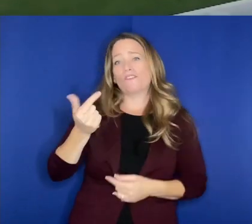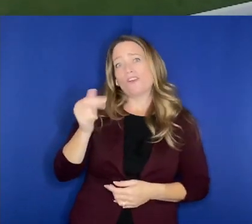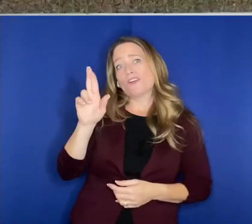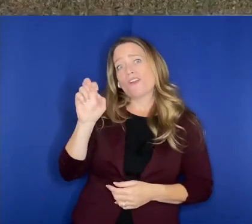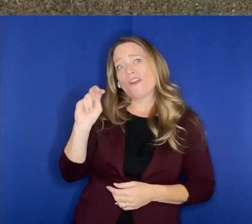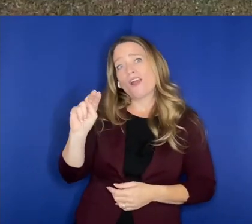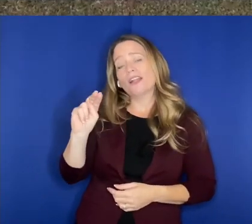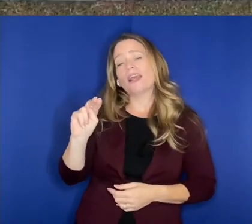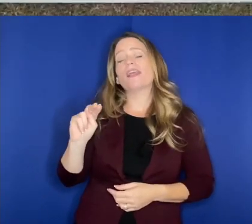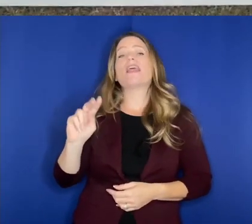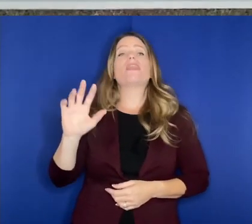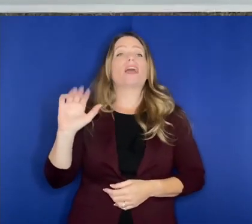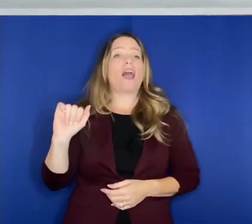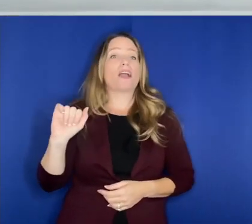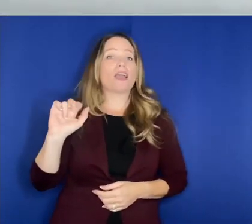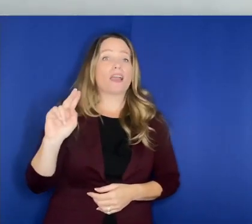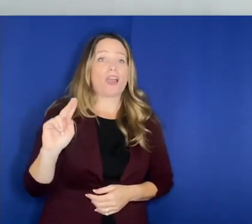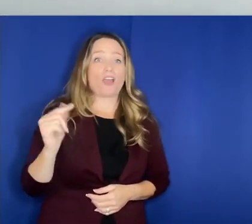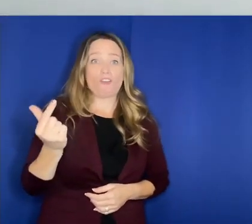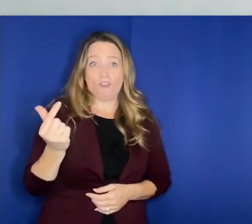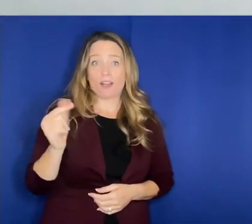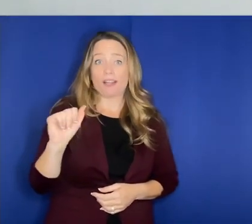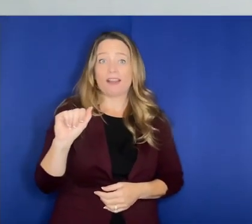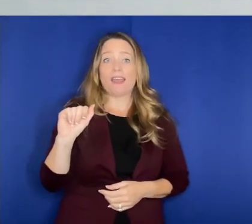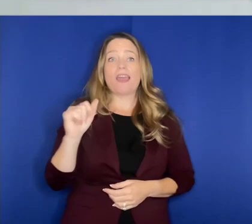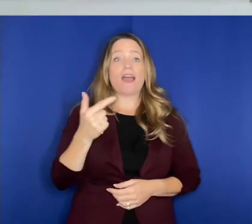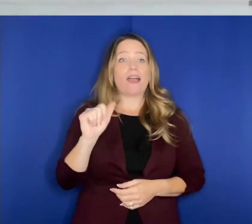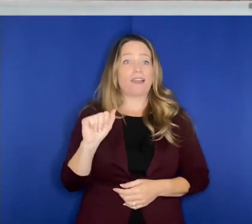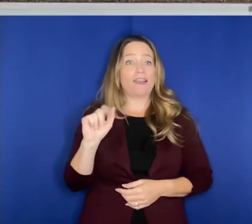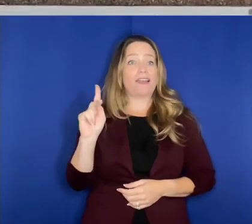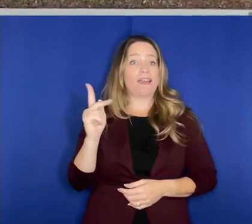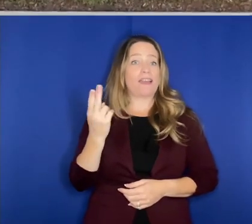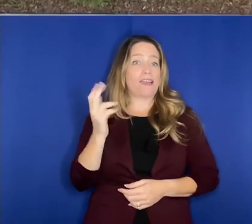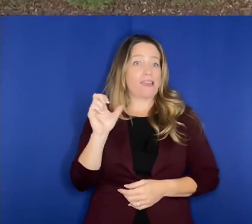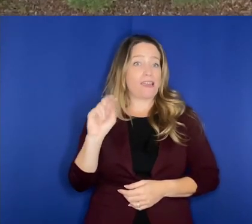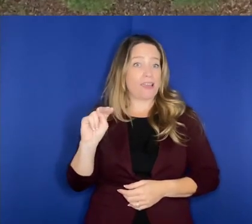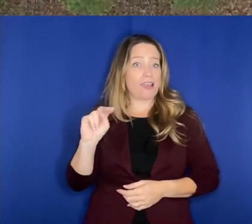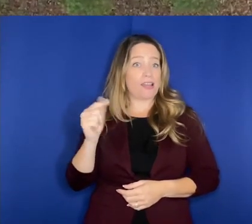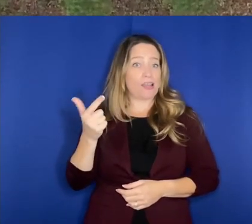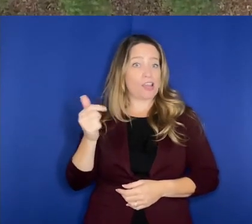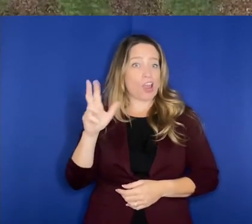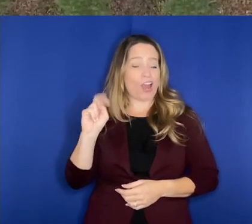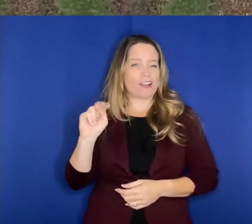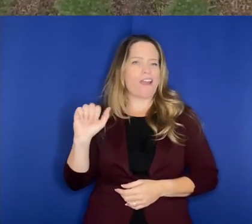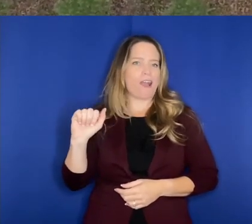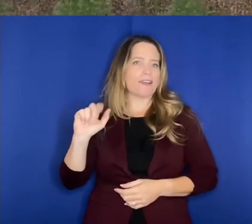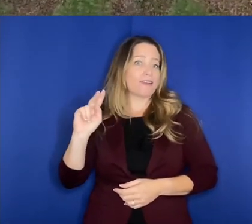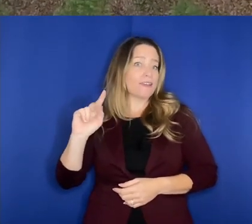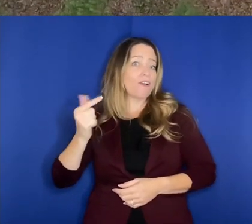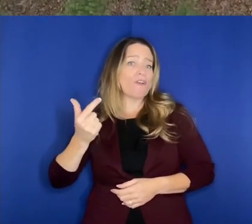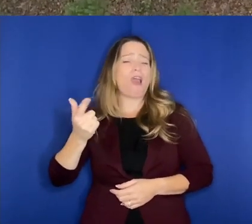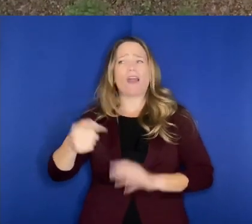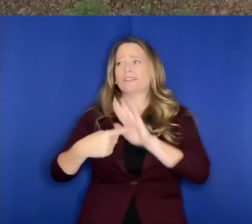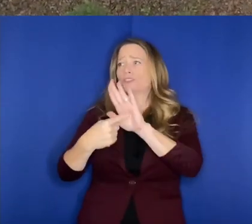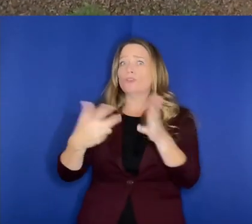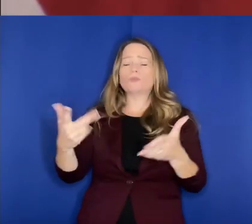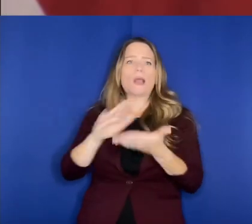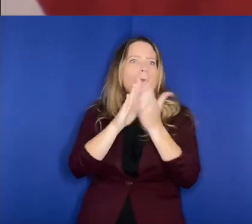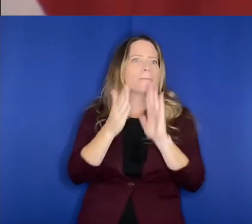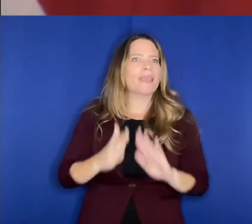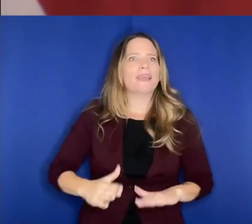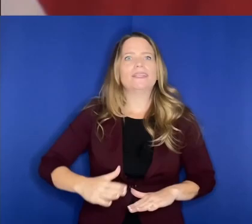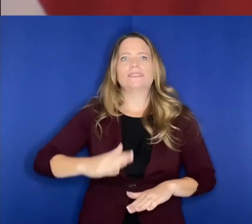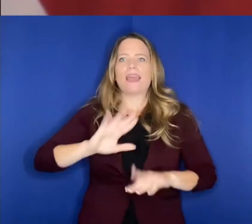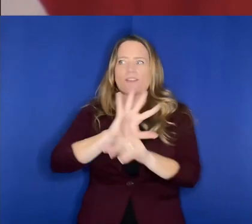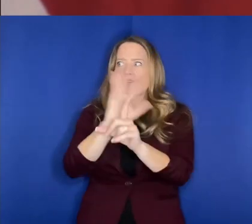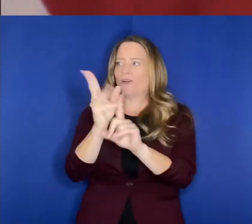going to want to come and see this. This wonderful Aga Khan garden is an expression of the concepts